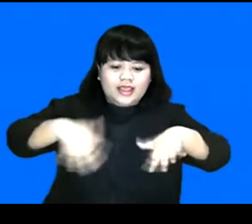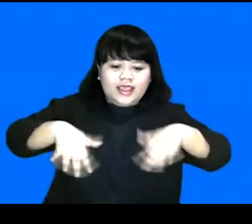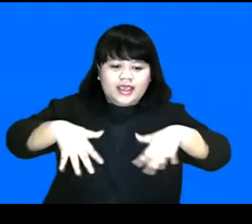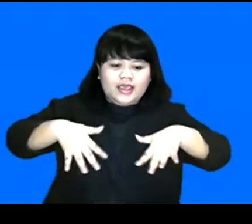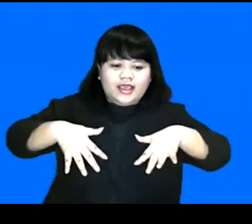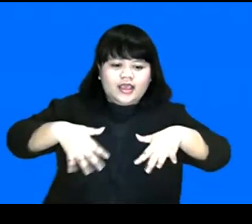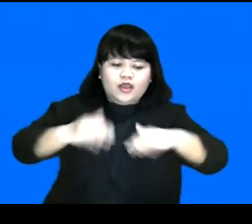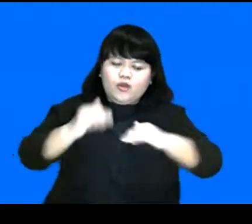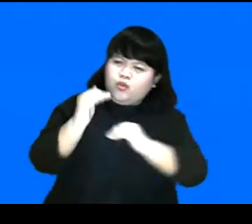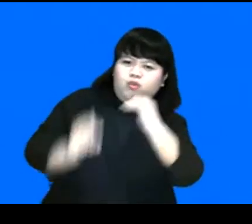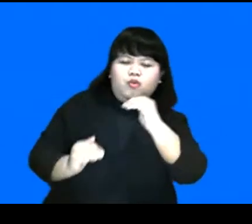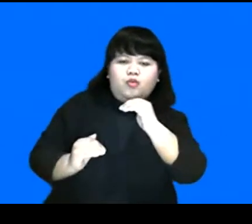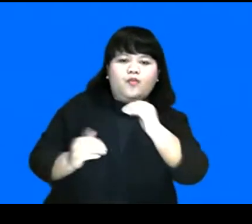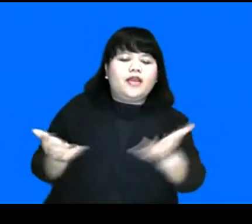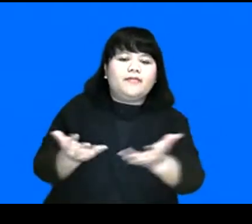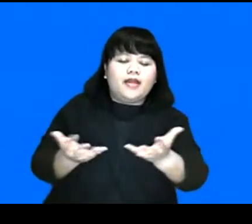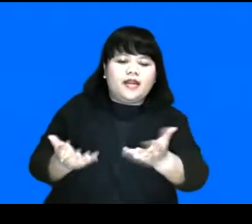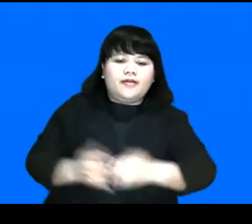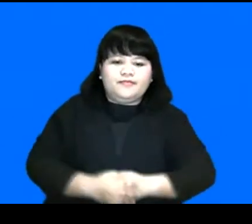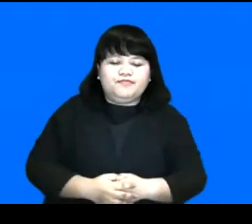is yours, Vidya.